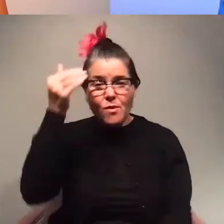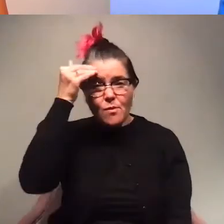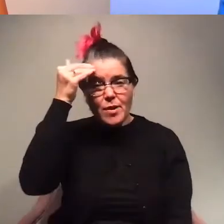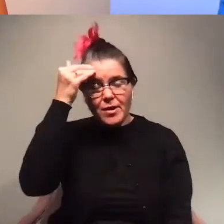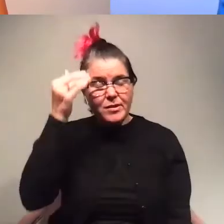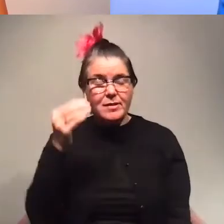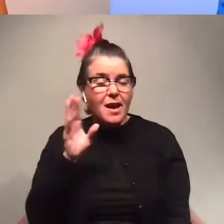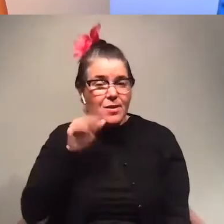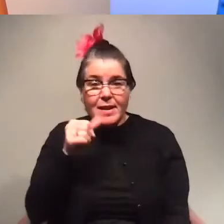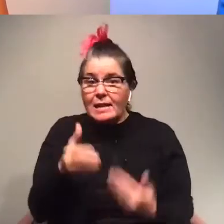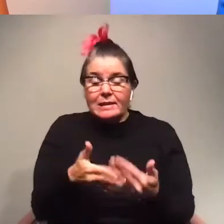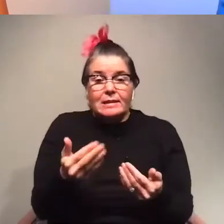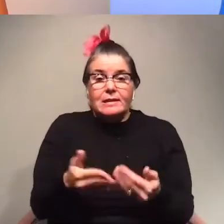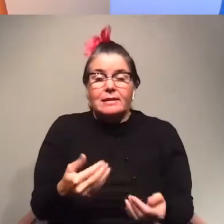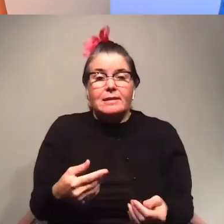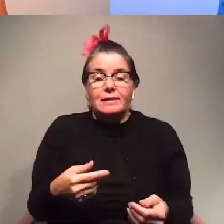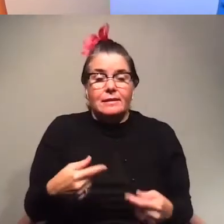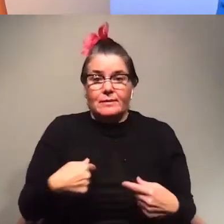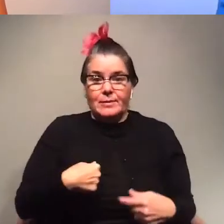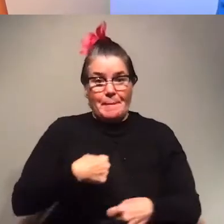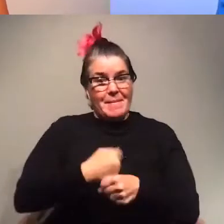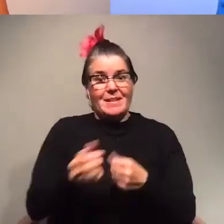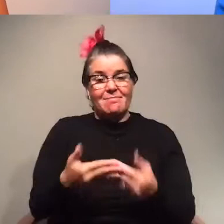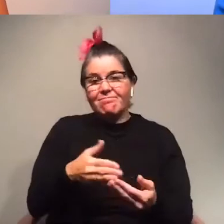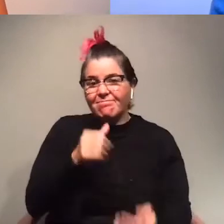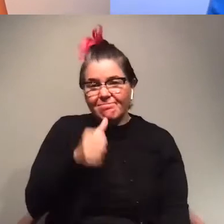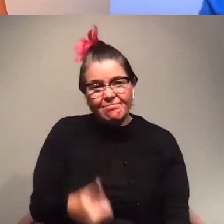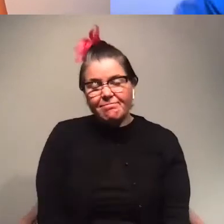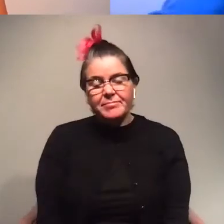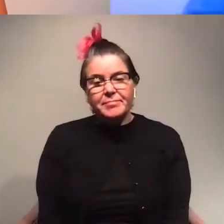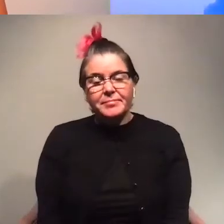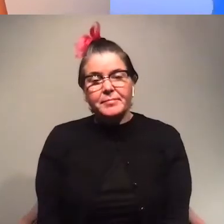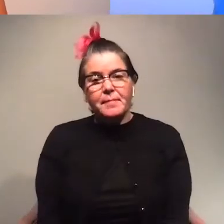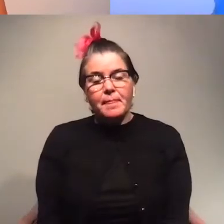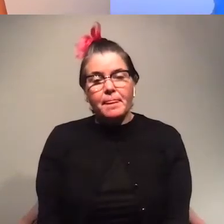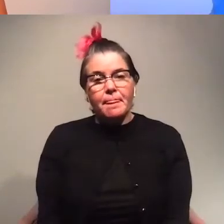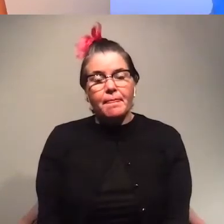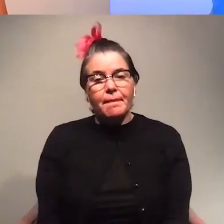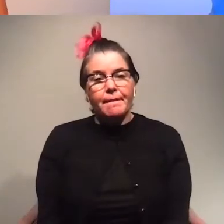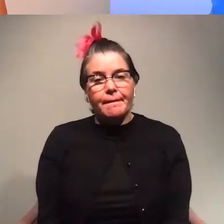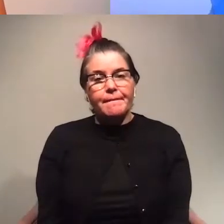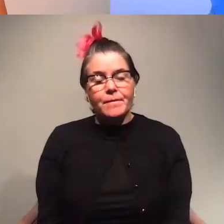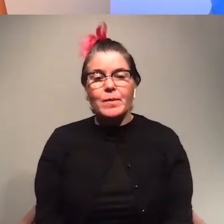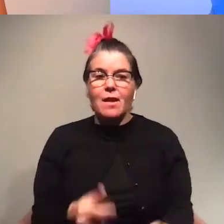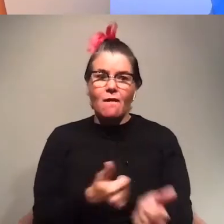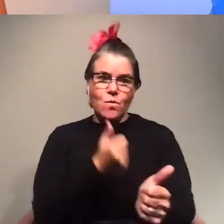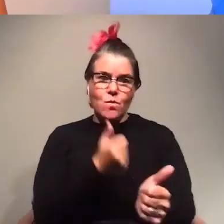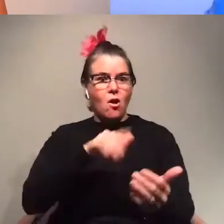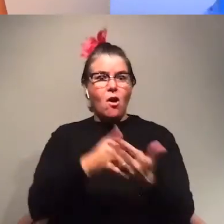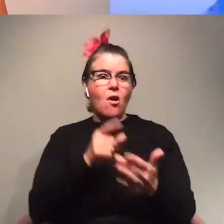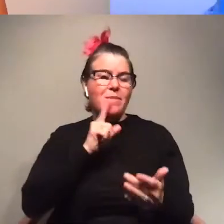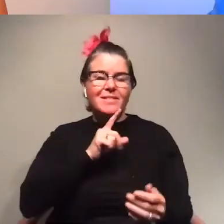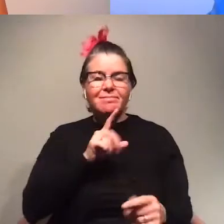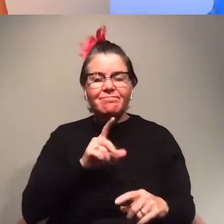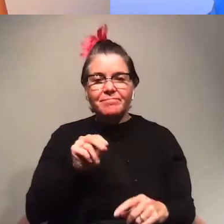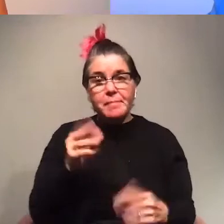easy. We haven't made it very easy for us to veer away from all plastic, but maybe buying in bulk more if